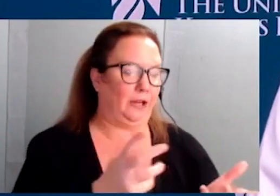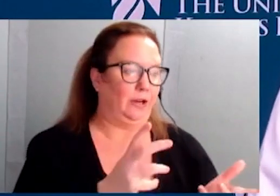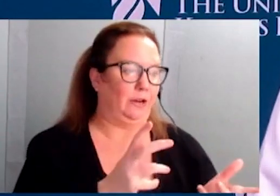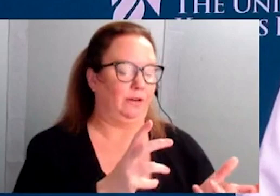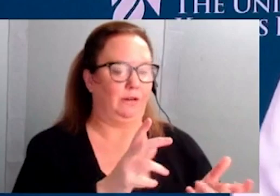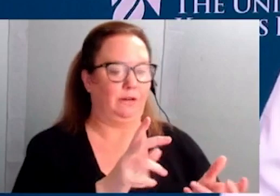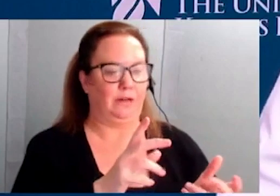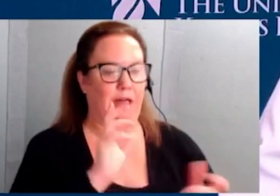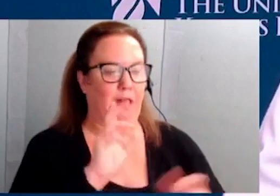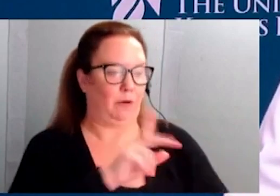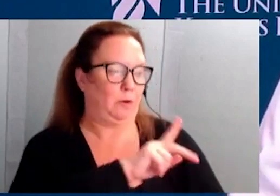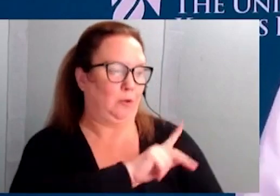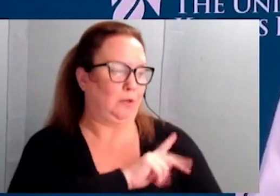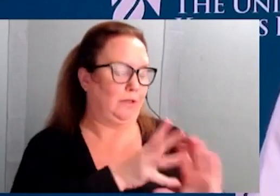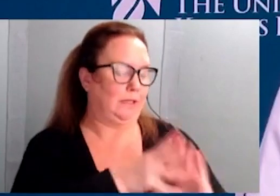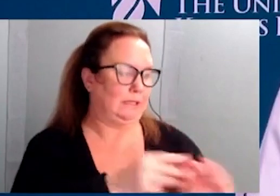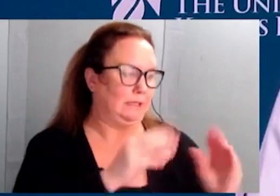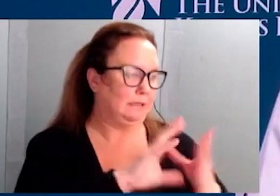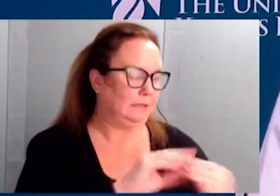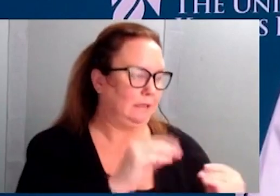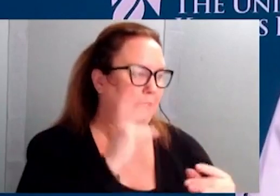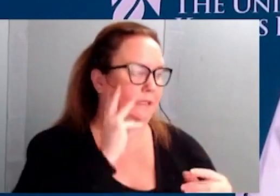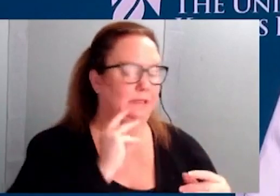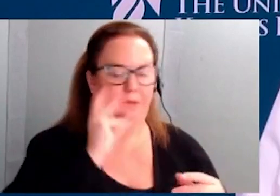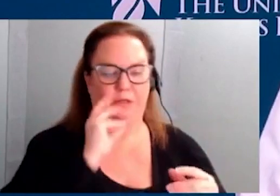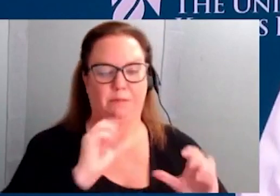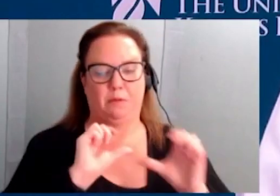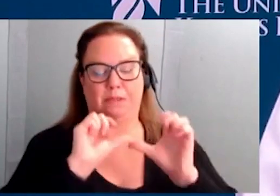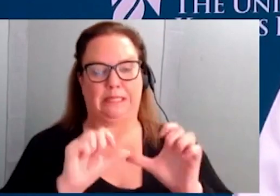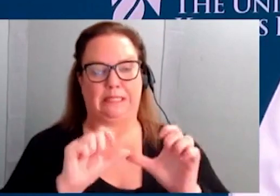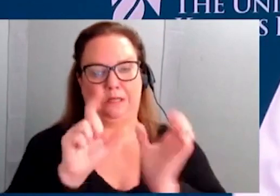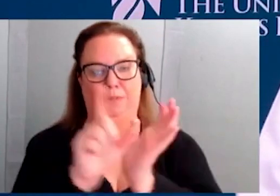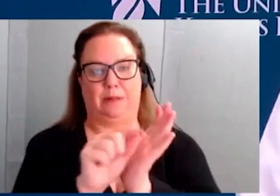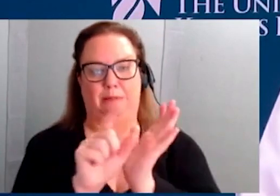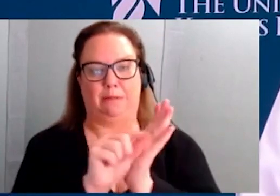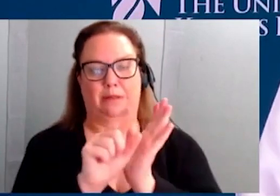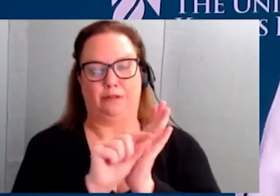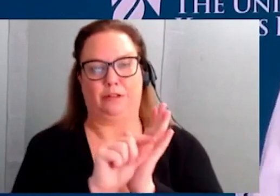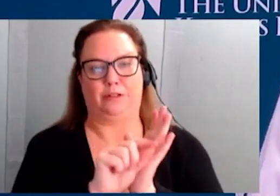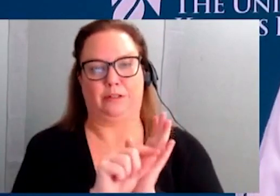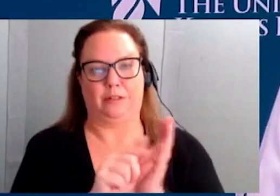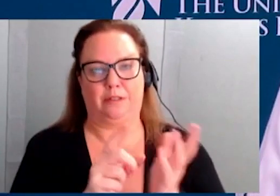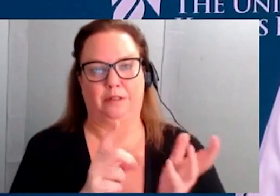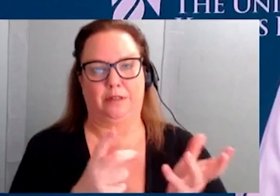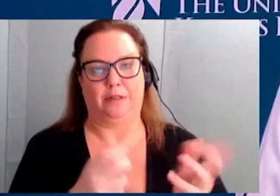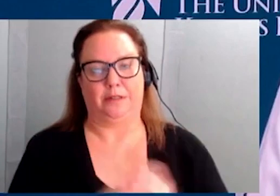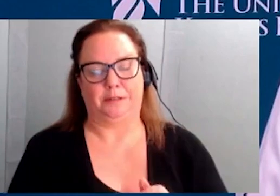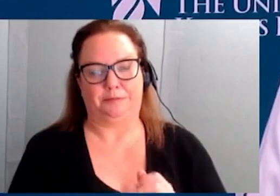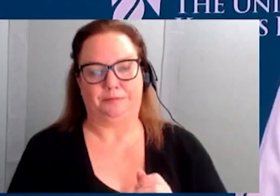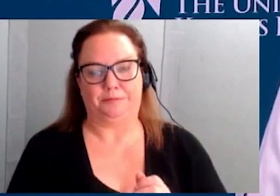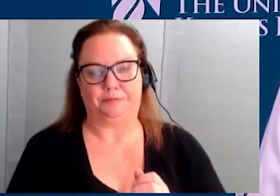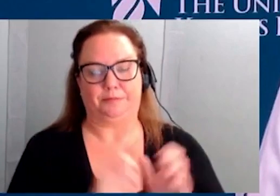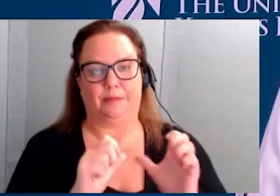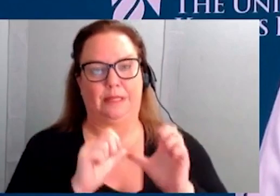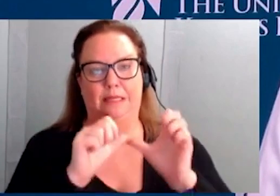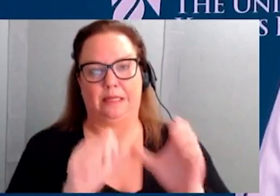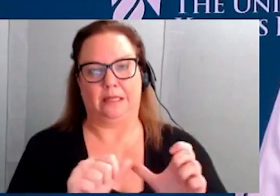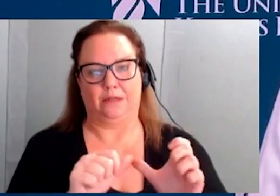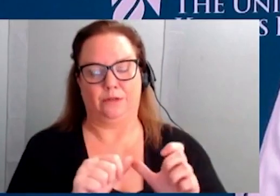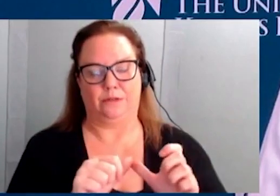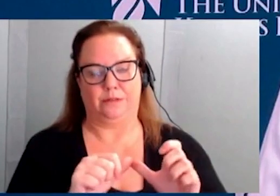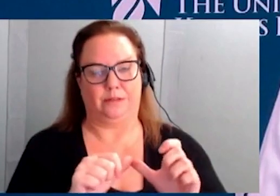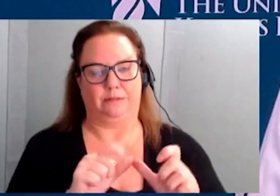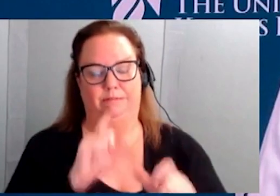personal experiences, but also what continues to be published in a prospective manner here, and just continues to solidify